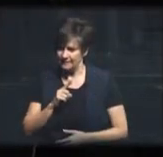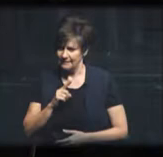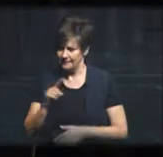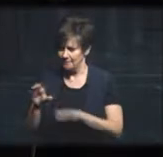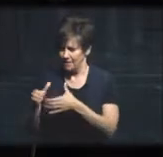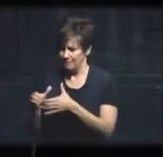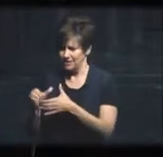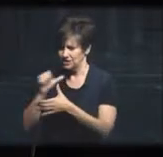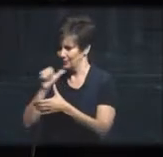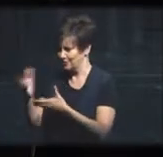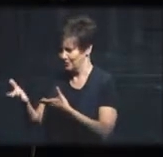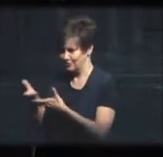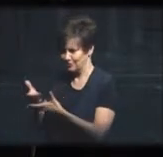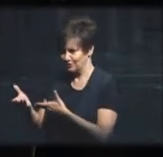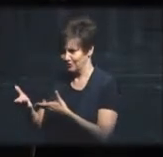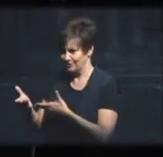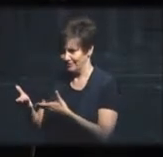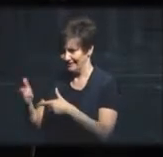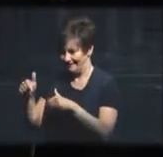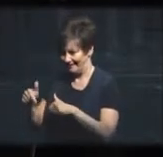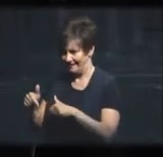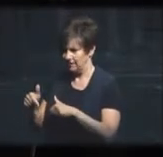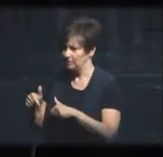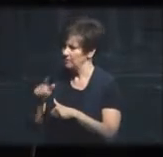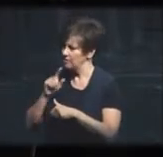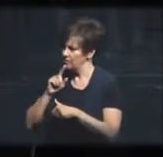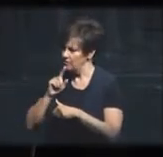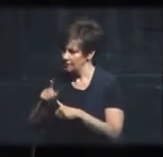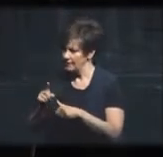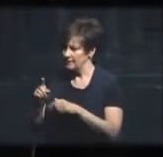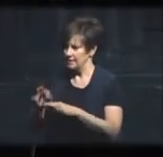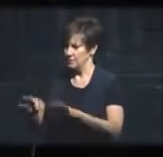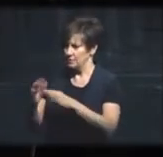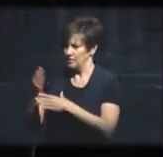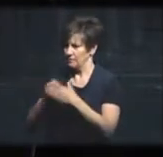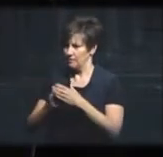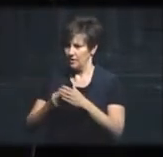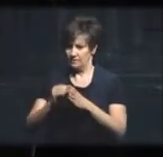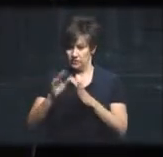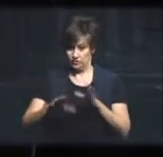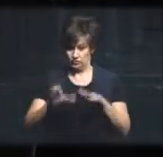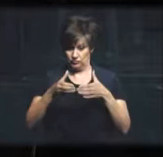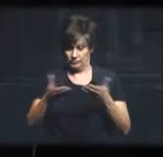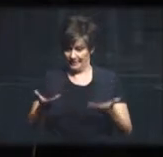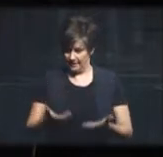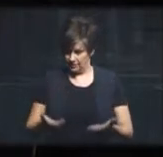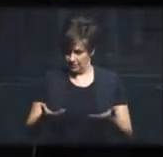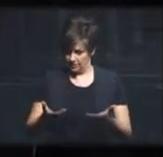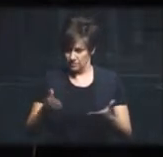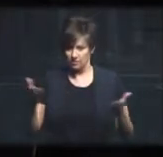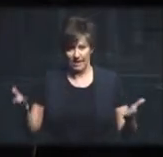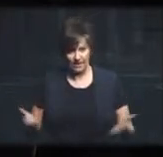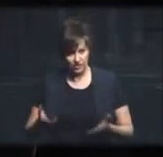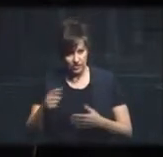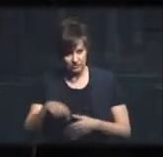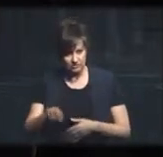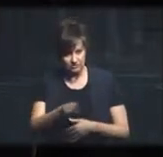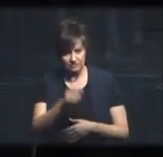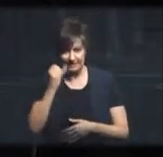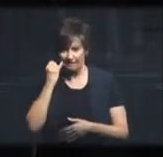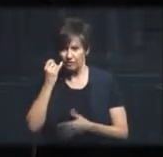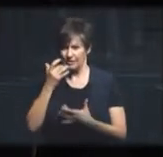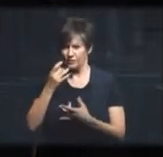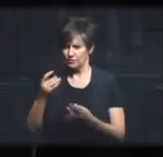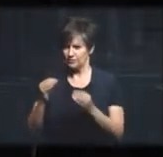of our region are a significant part of the student body at Pikes Peak Community College. So I encourage you, if you're interested in getting